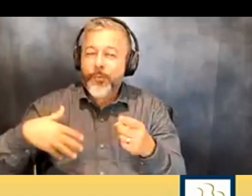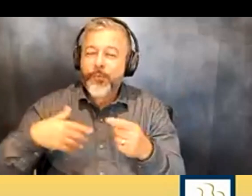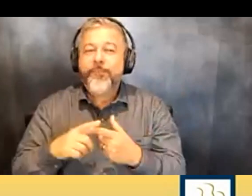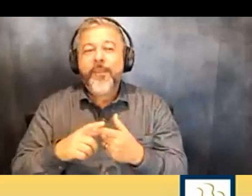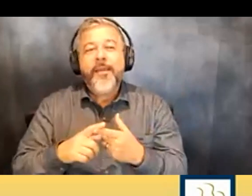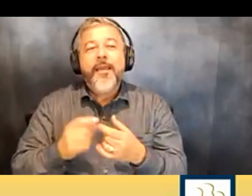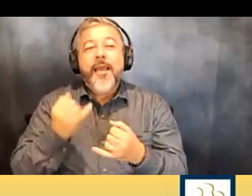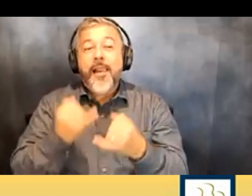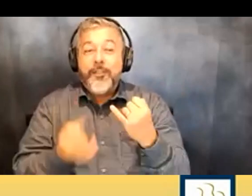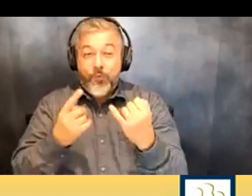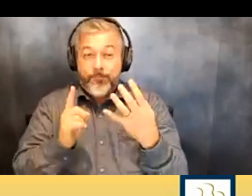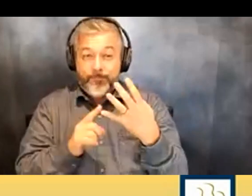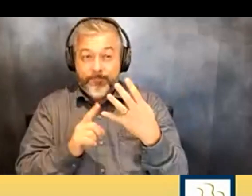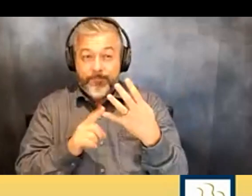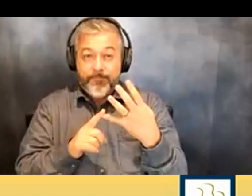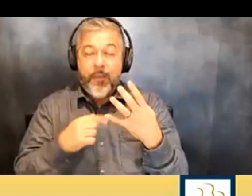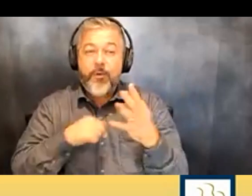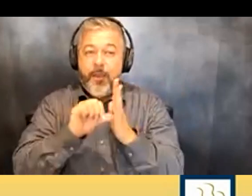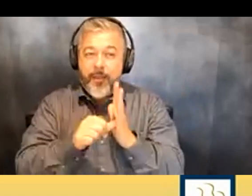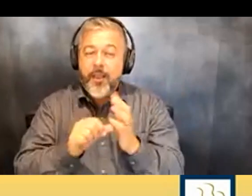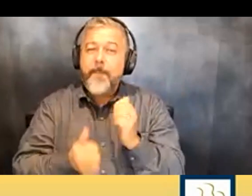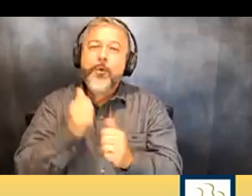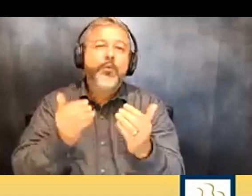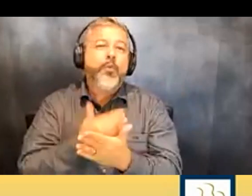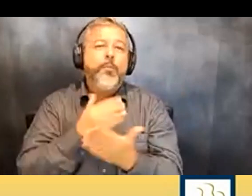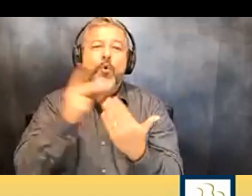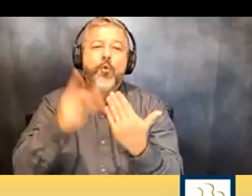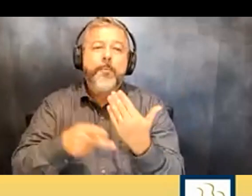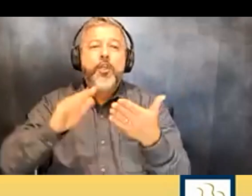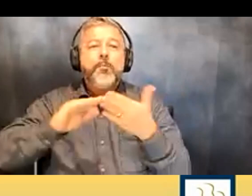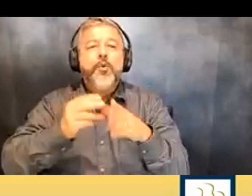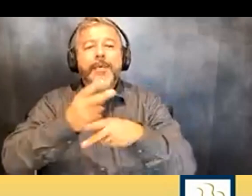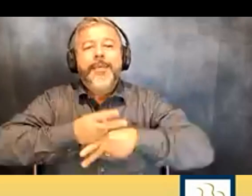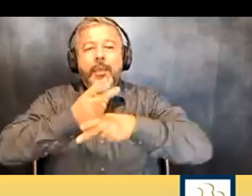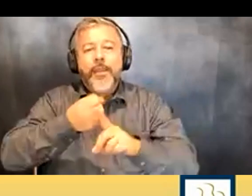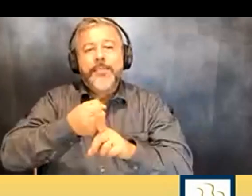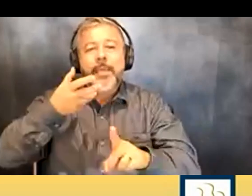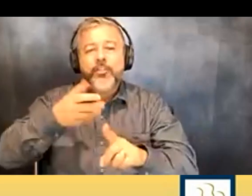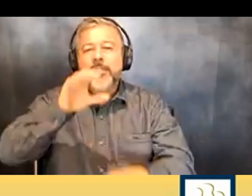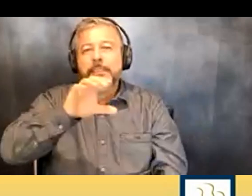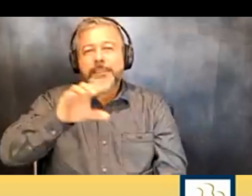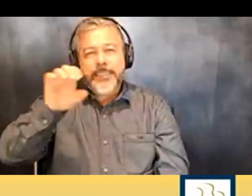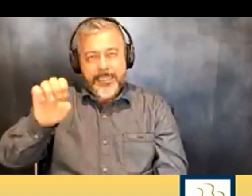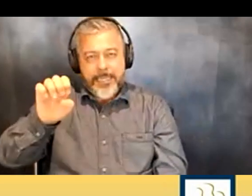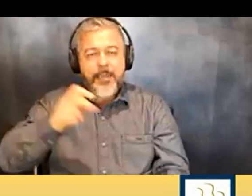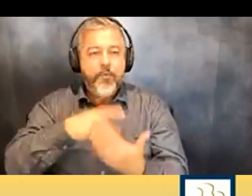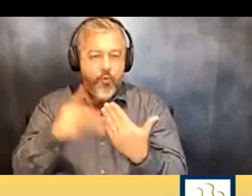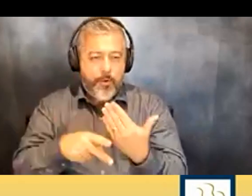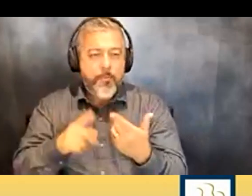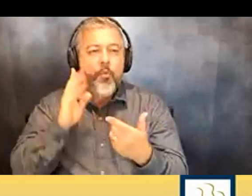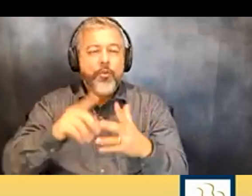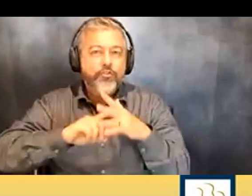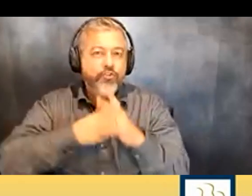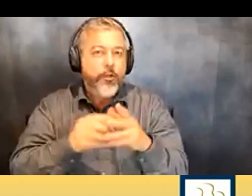last one I want to highlight is our newest program, which is the Community Care Expansion Program, which is starting to ramp up. And people have